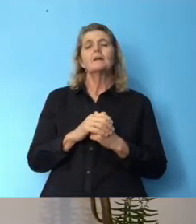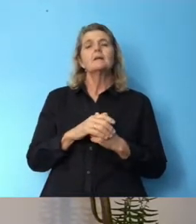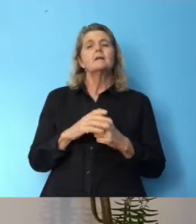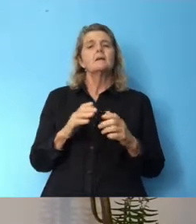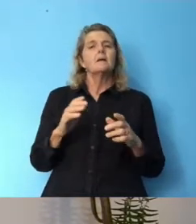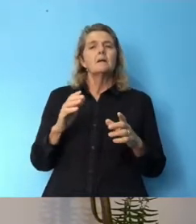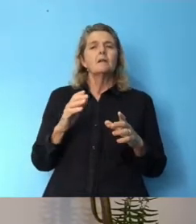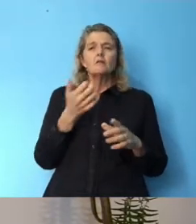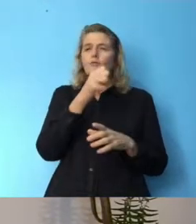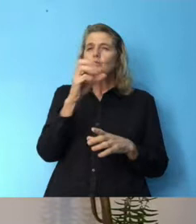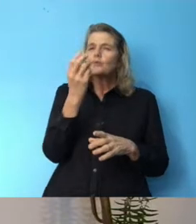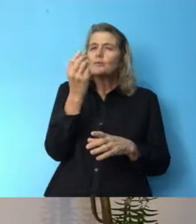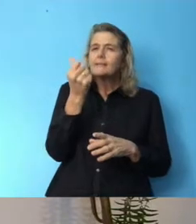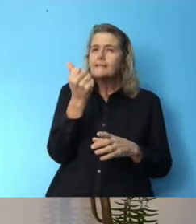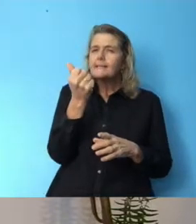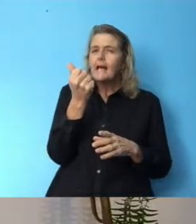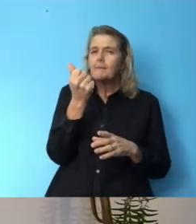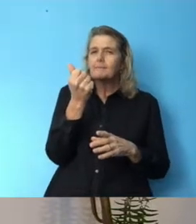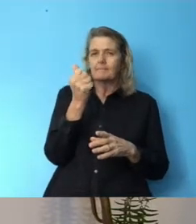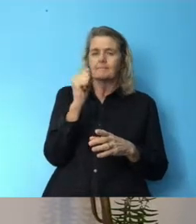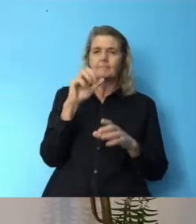just mixed over to here